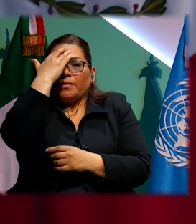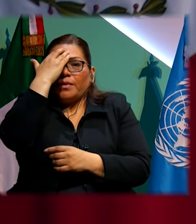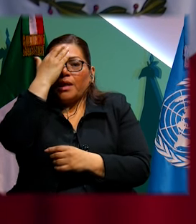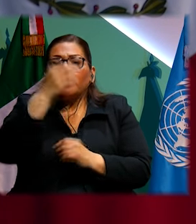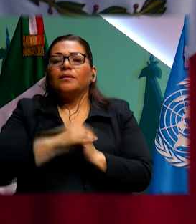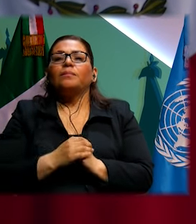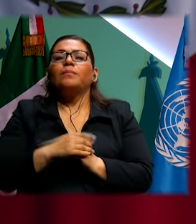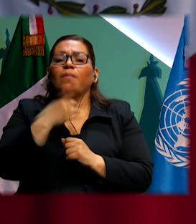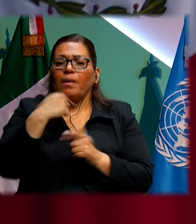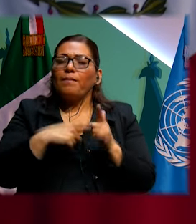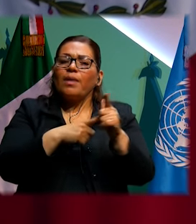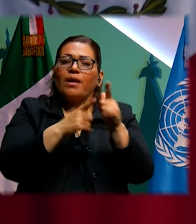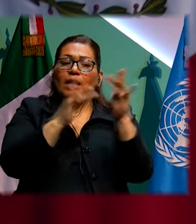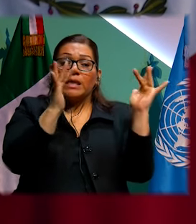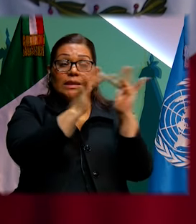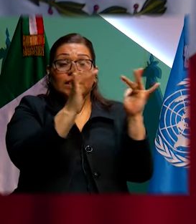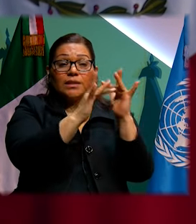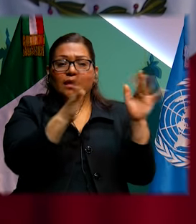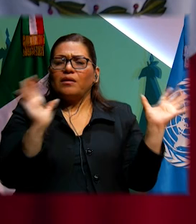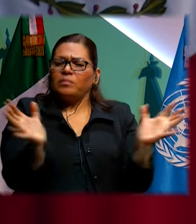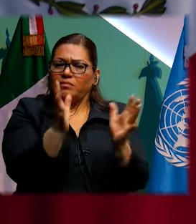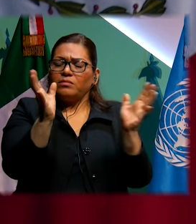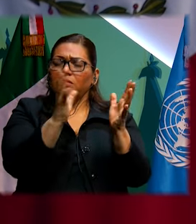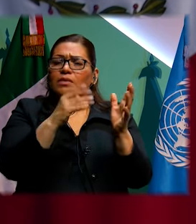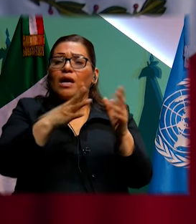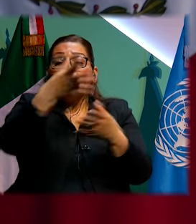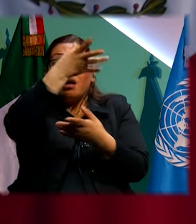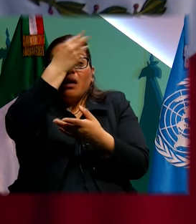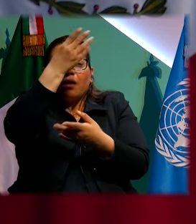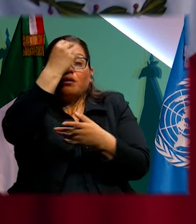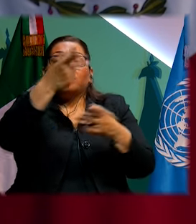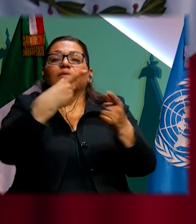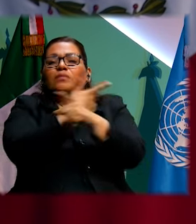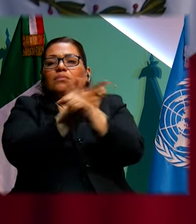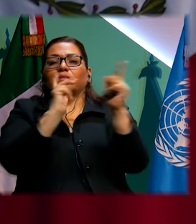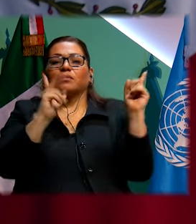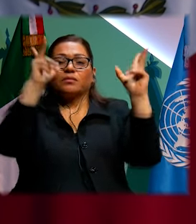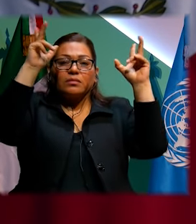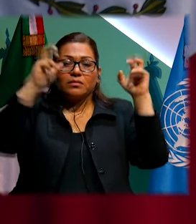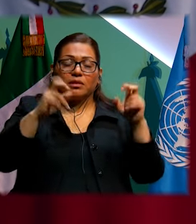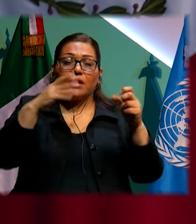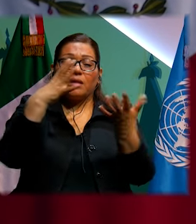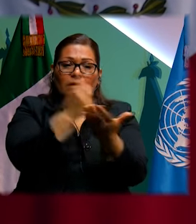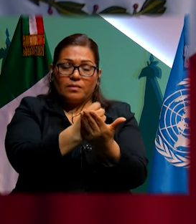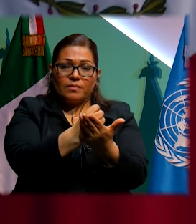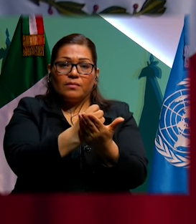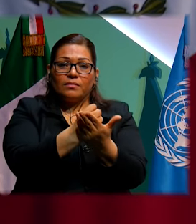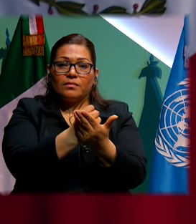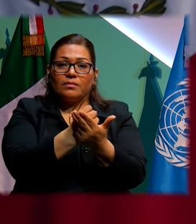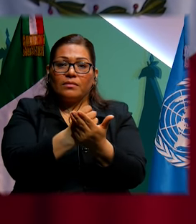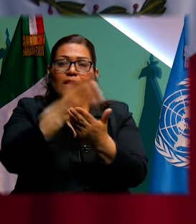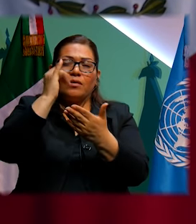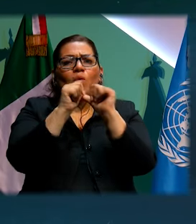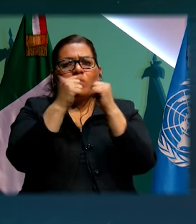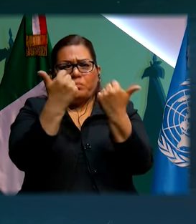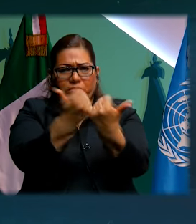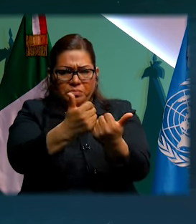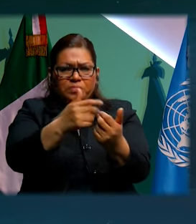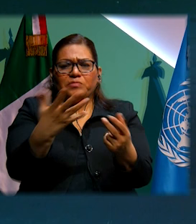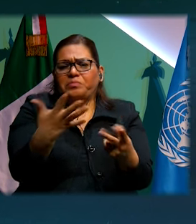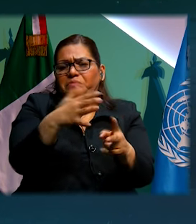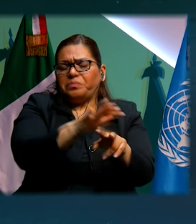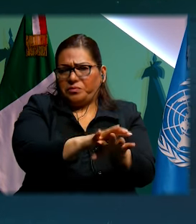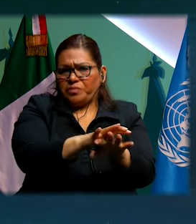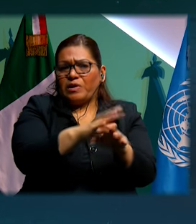about different approaches, as this is how we can make long-term, more sustainable progress on the issues we face. And